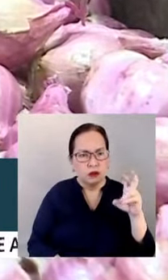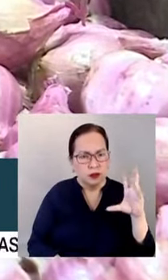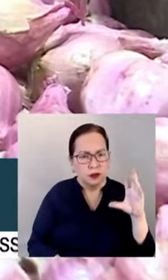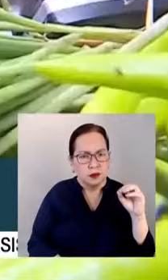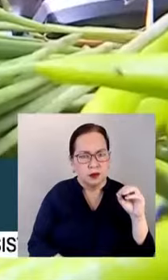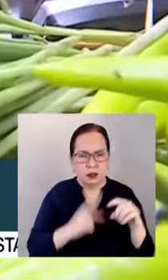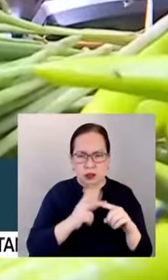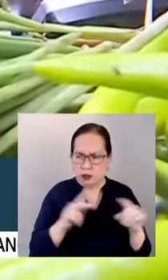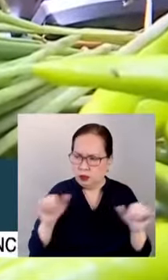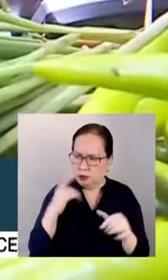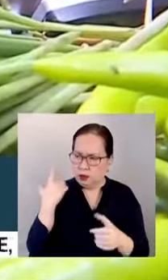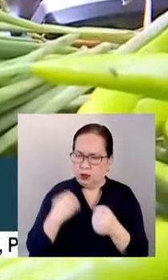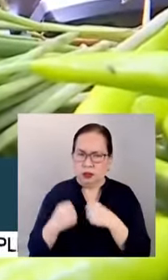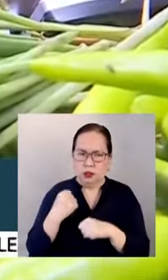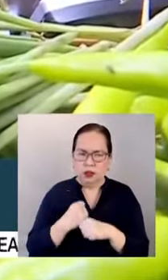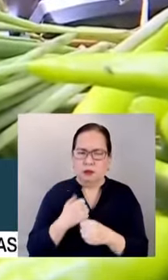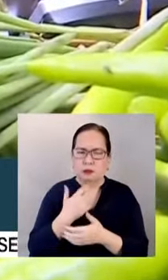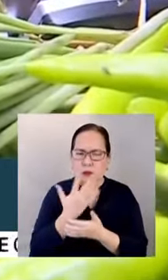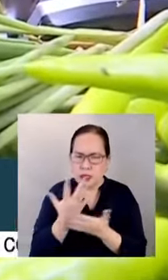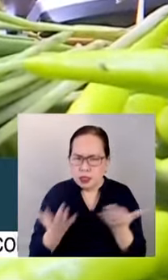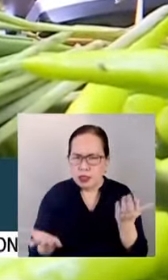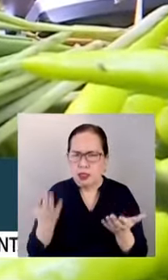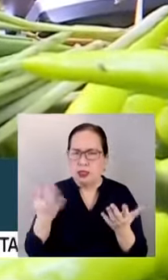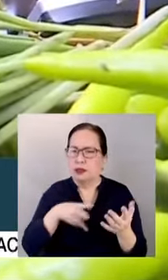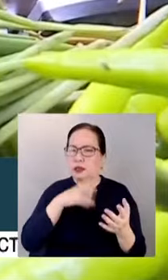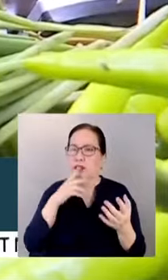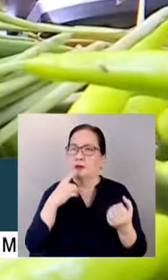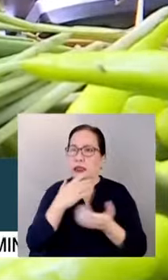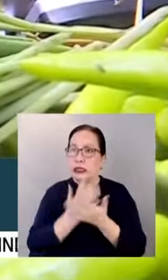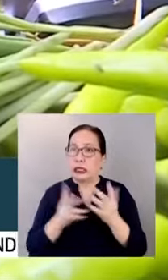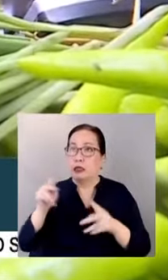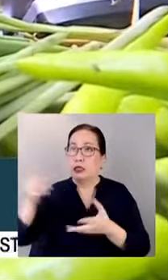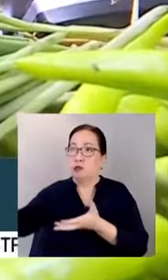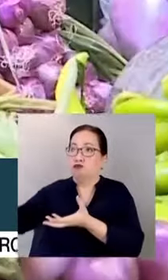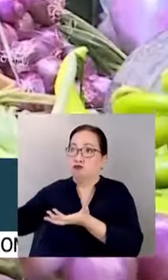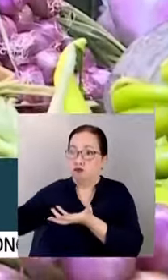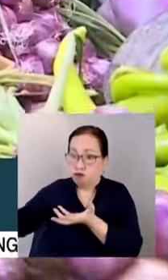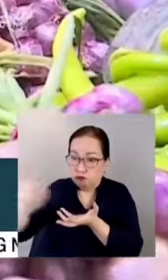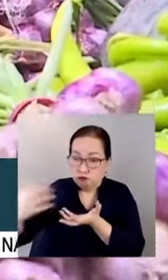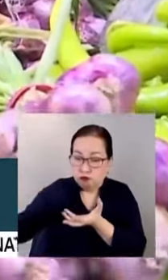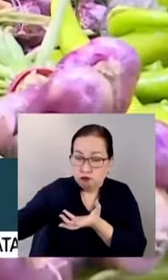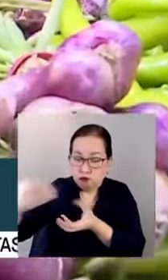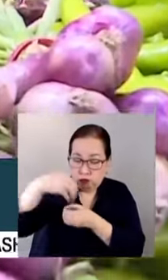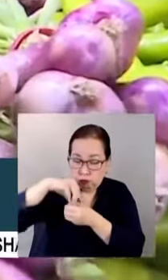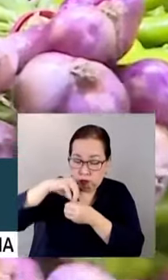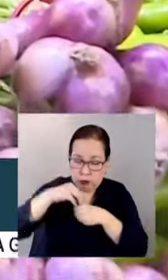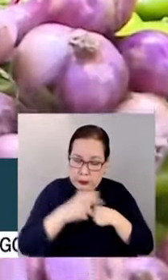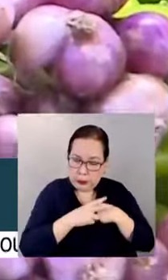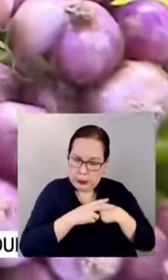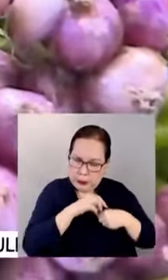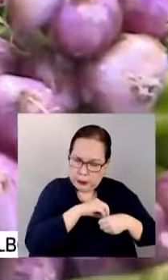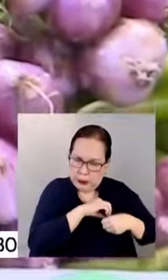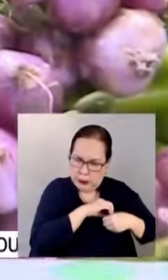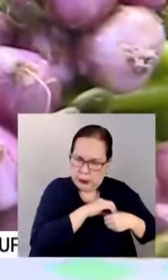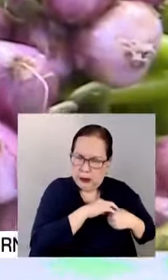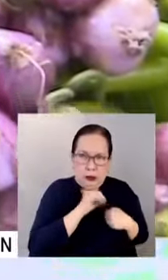notes concerns over the possible hoarding of onions to jack up its price had been raised as early as August last year.